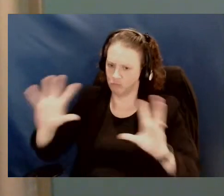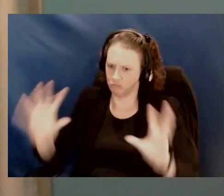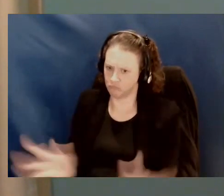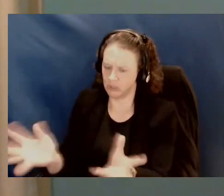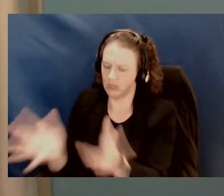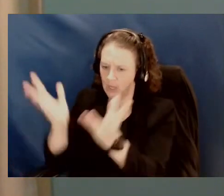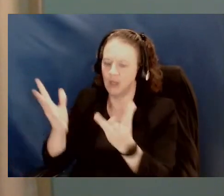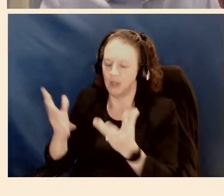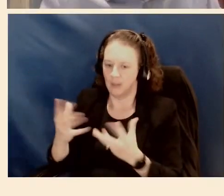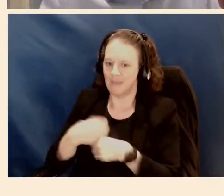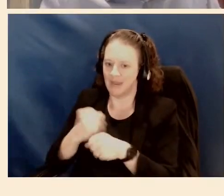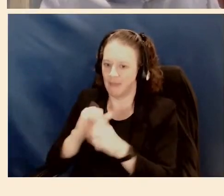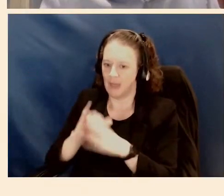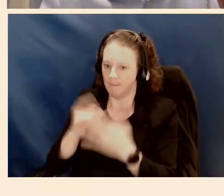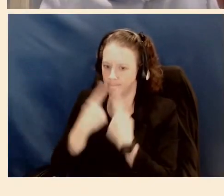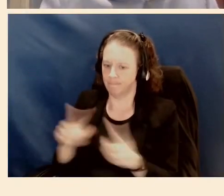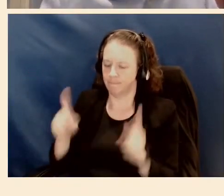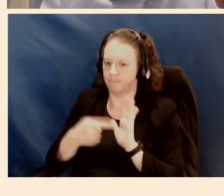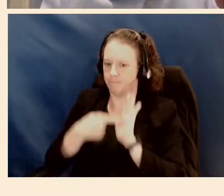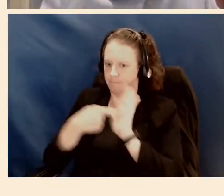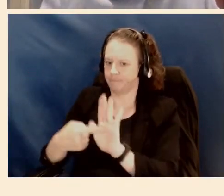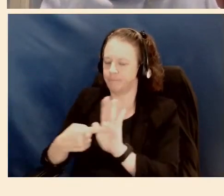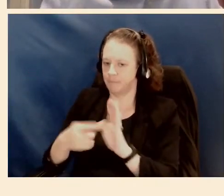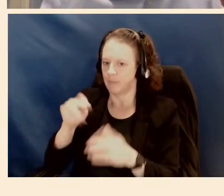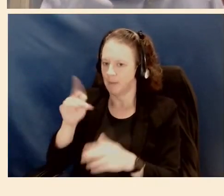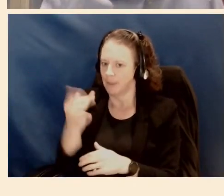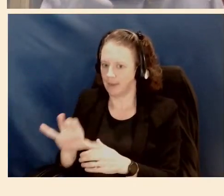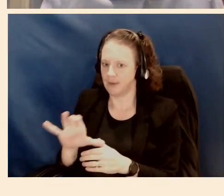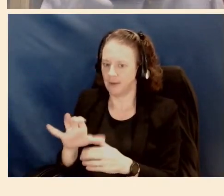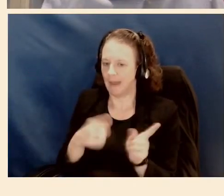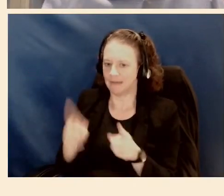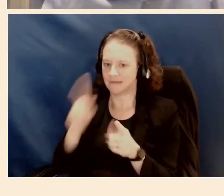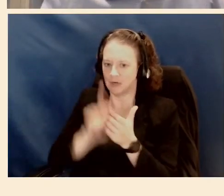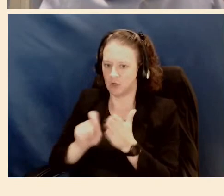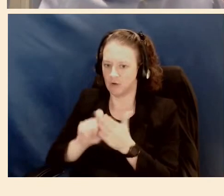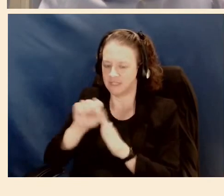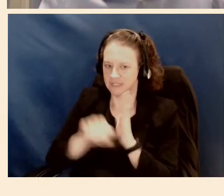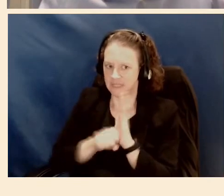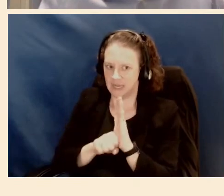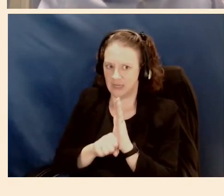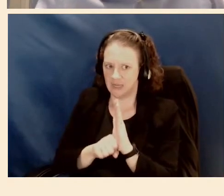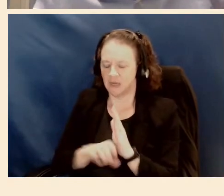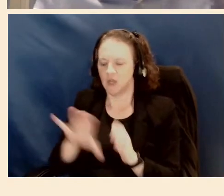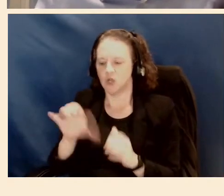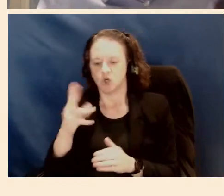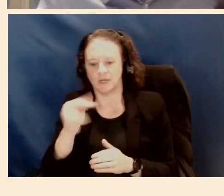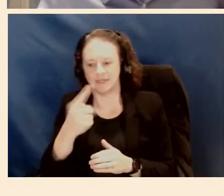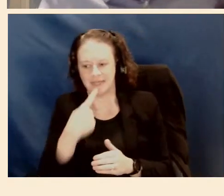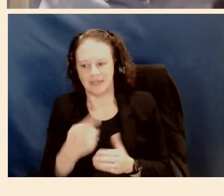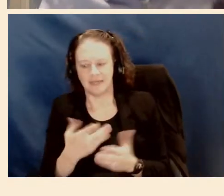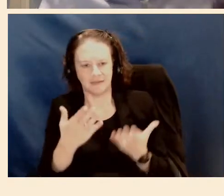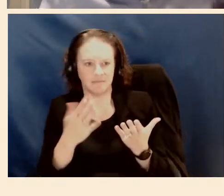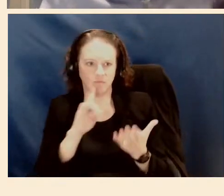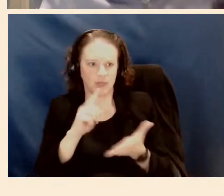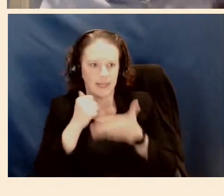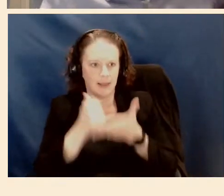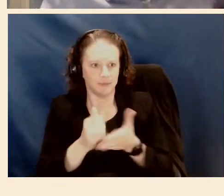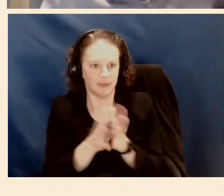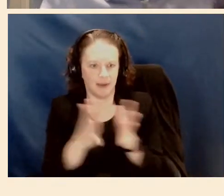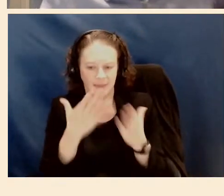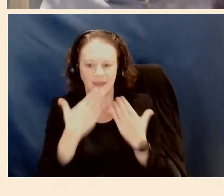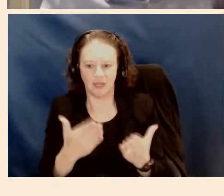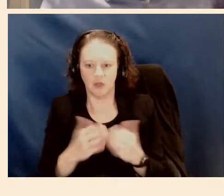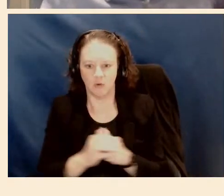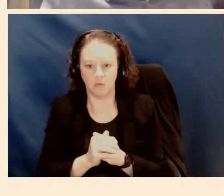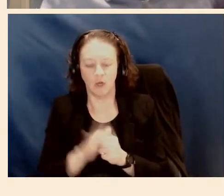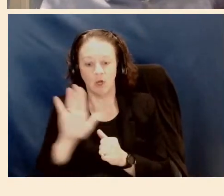of State. Very helpful. Senator Thatcher, your career in the legislature has been marked by